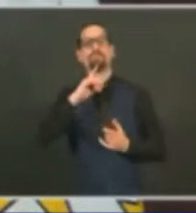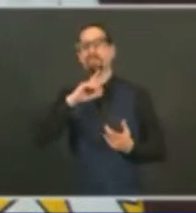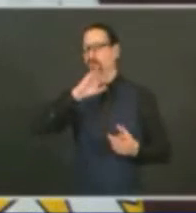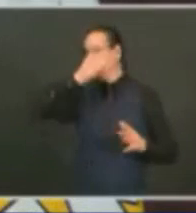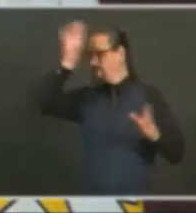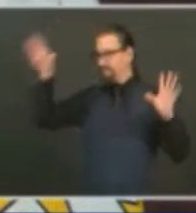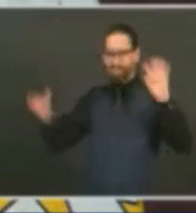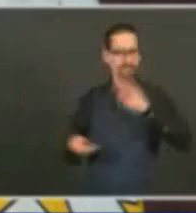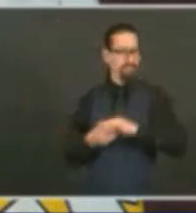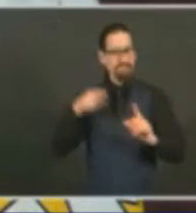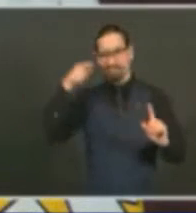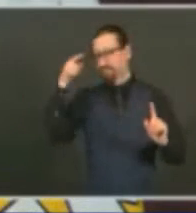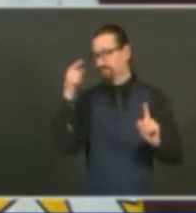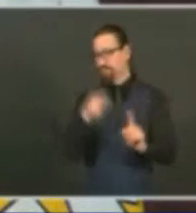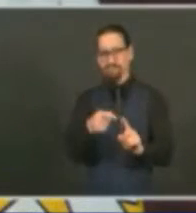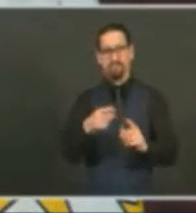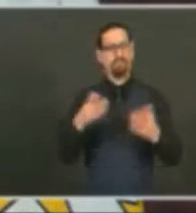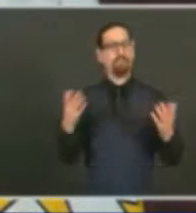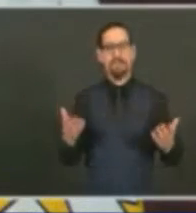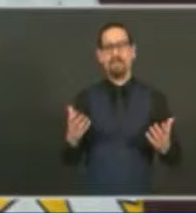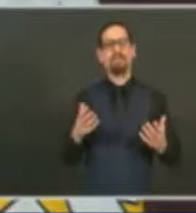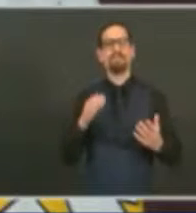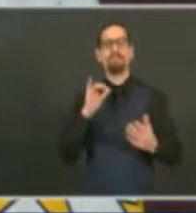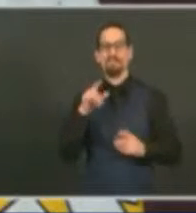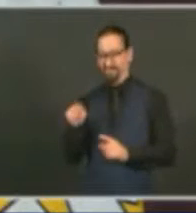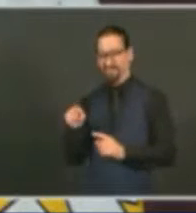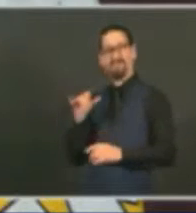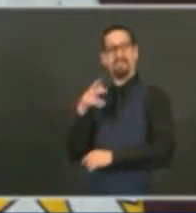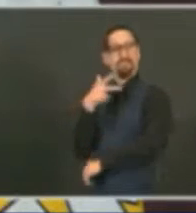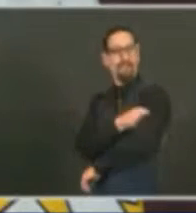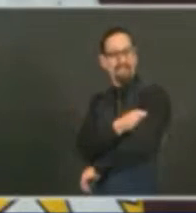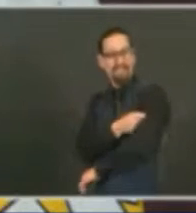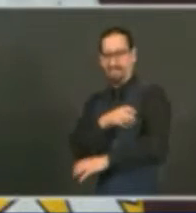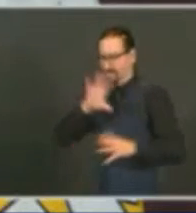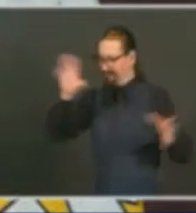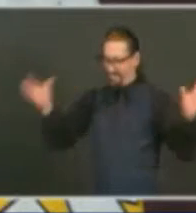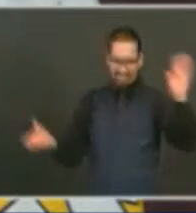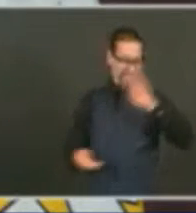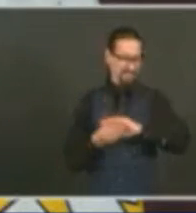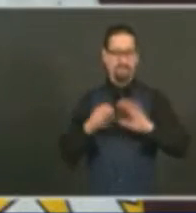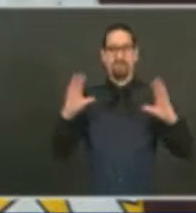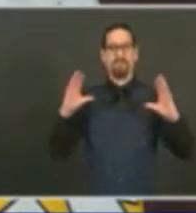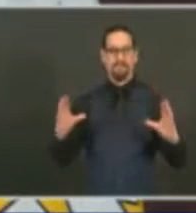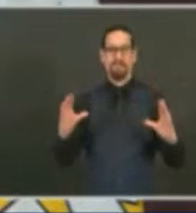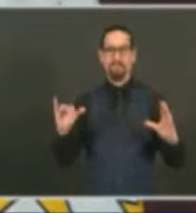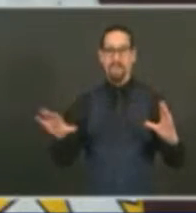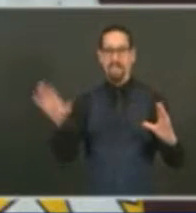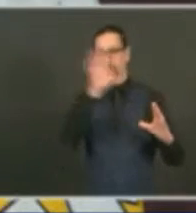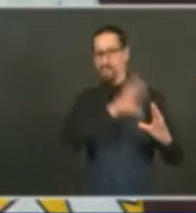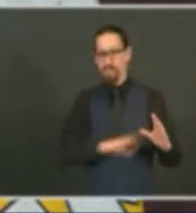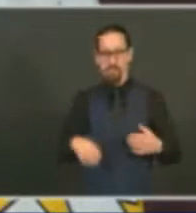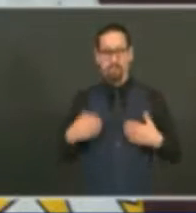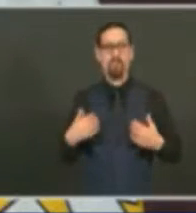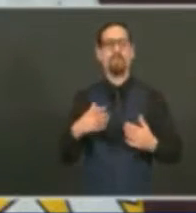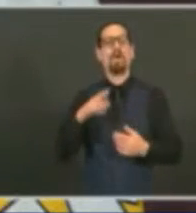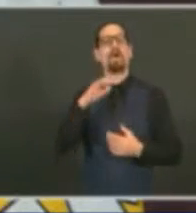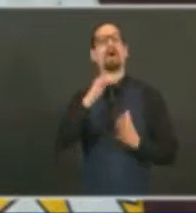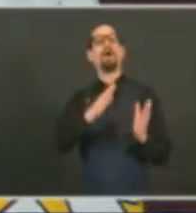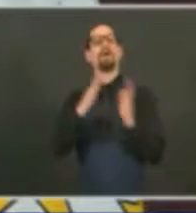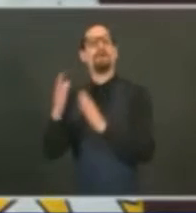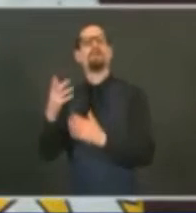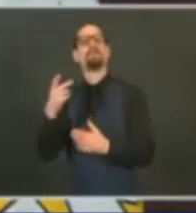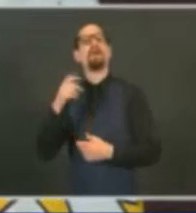vaccine that is on the horizon. The other opportunity that I want to share and finish with is